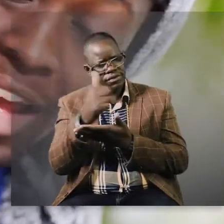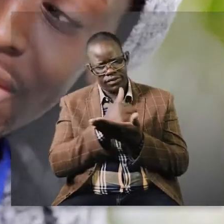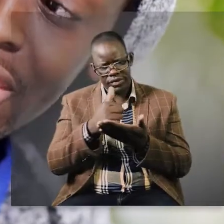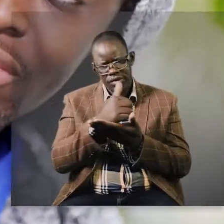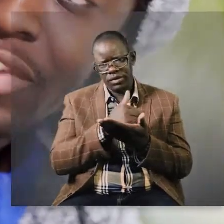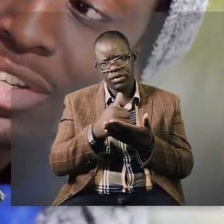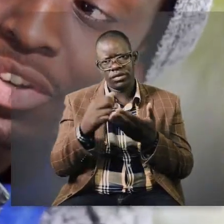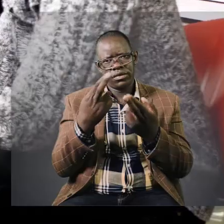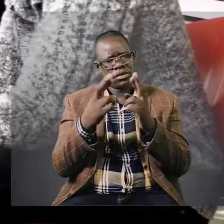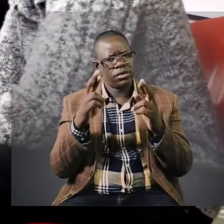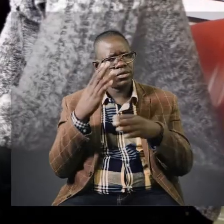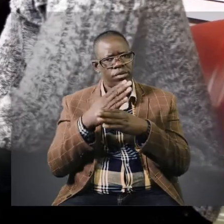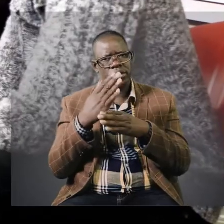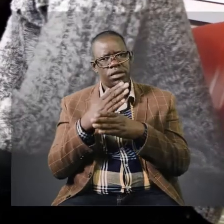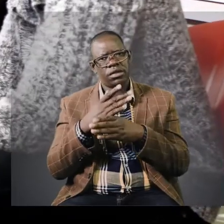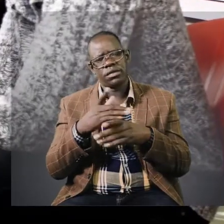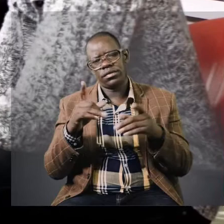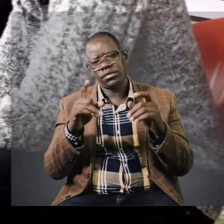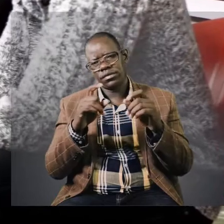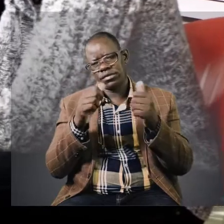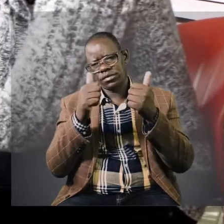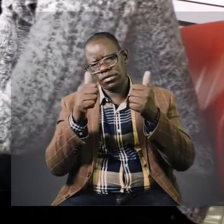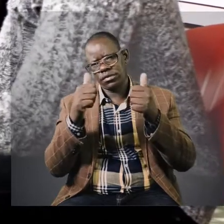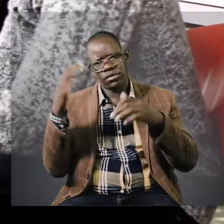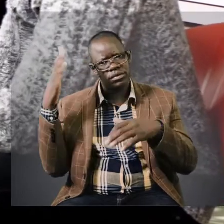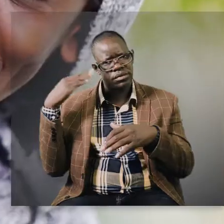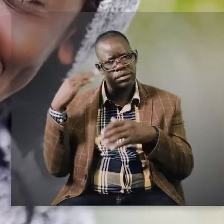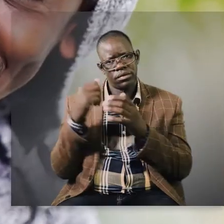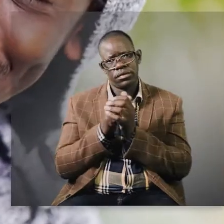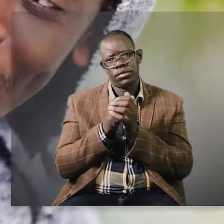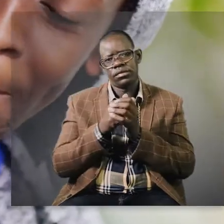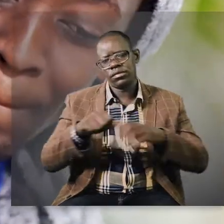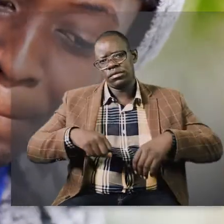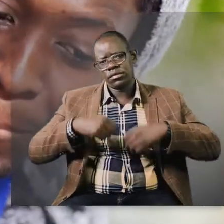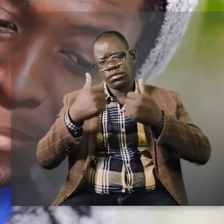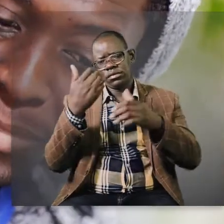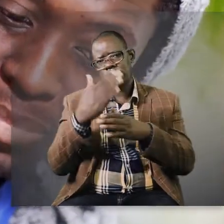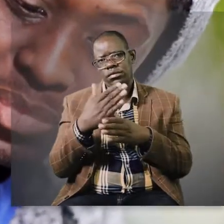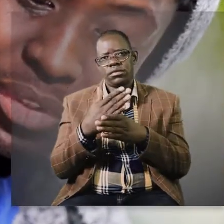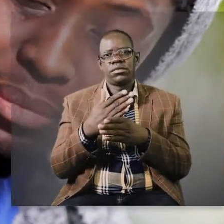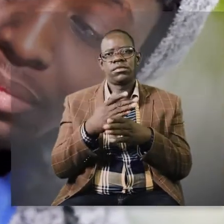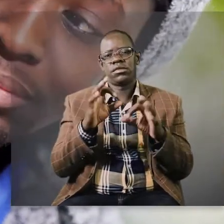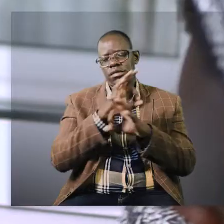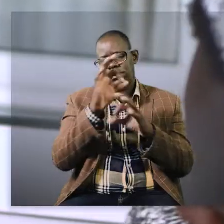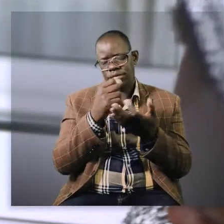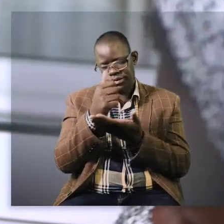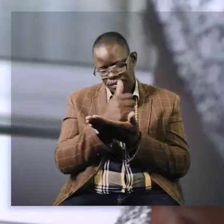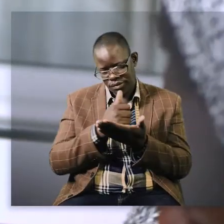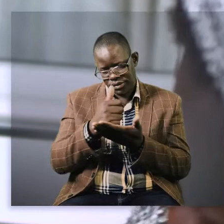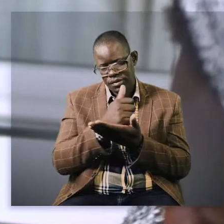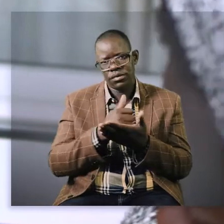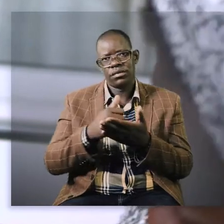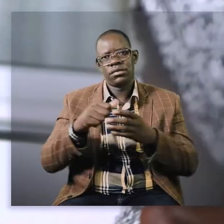clean and the staff are friendly. Walk into a place like this and even the air will make you feel healthier. It is pretty clean. If only